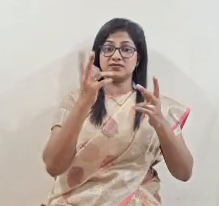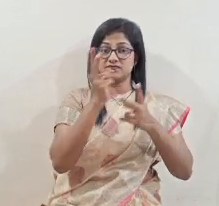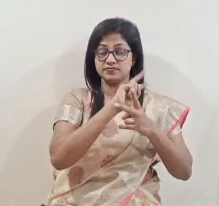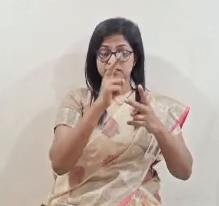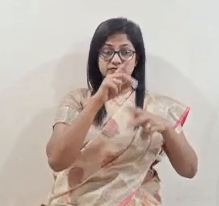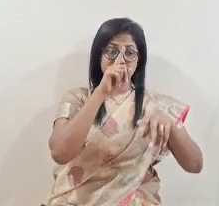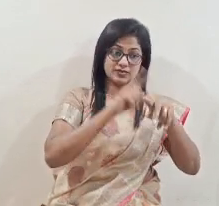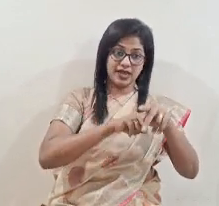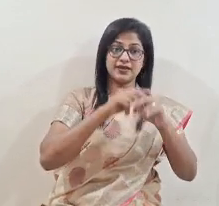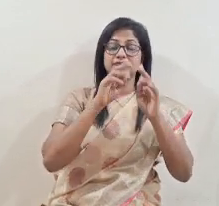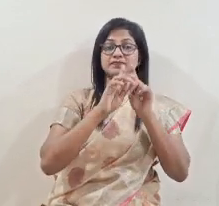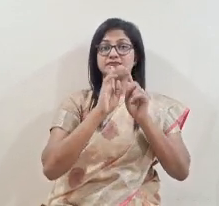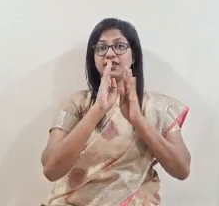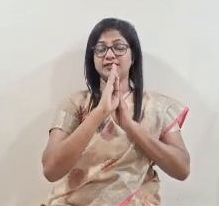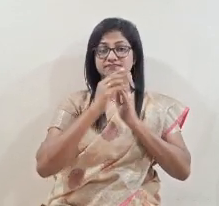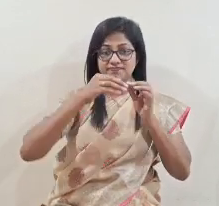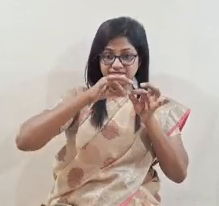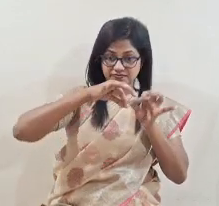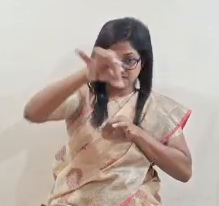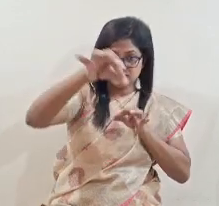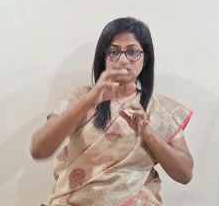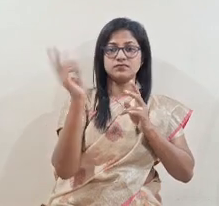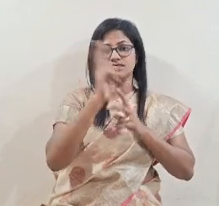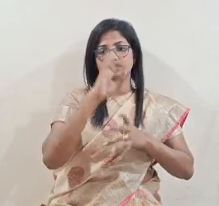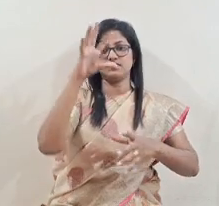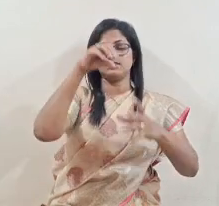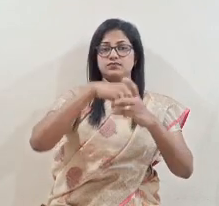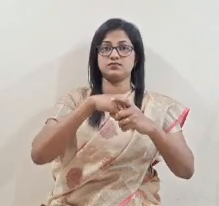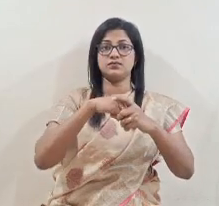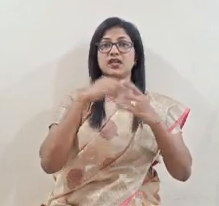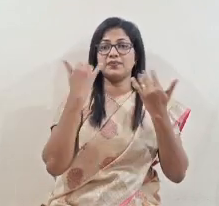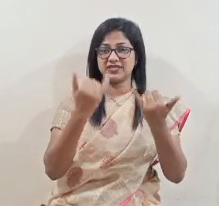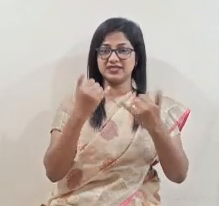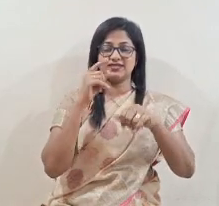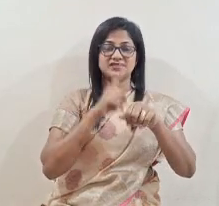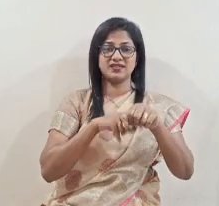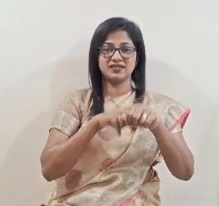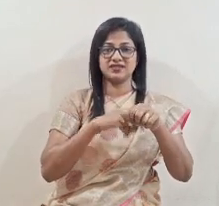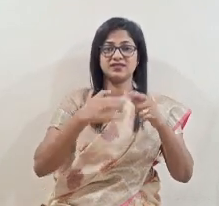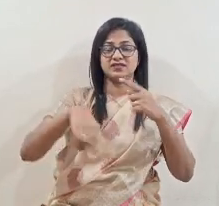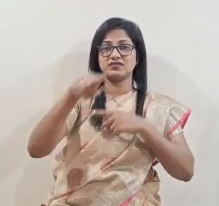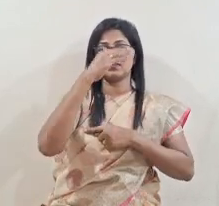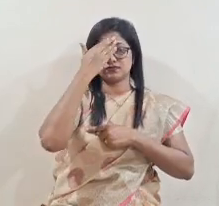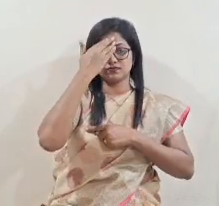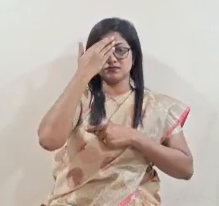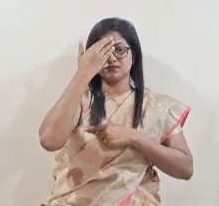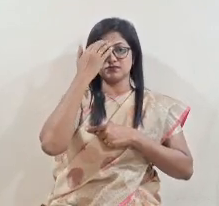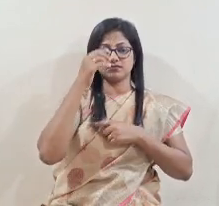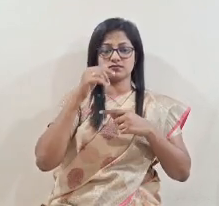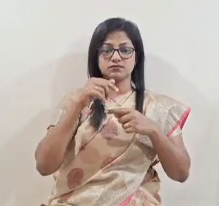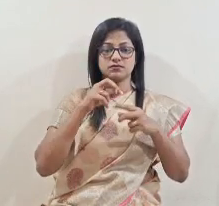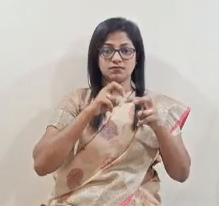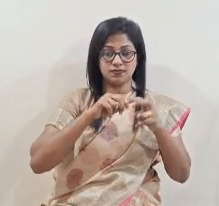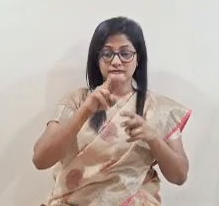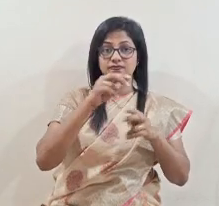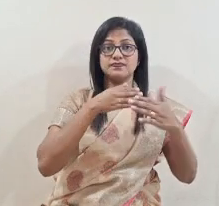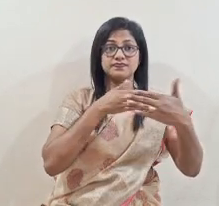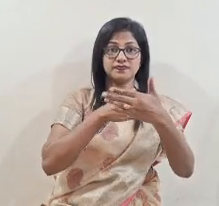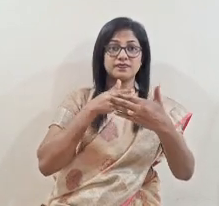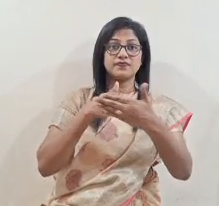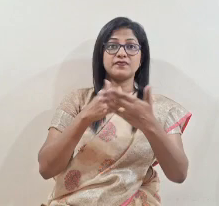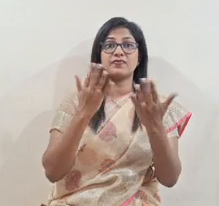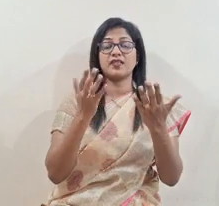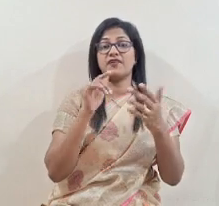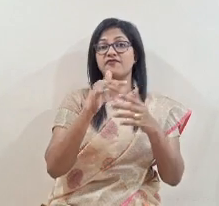challenge, physical ability is a factor. Money is a factor. Gendered nature, several things are going into the accessibility